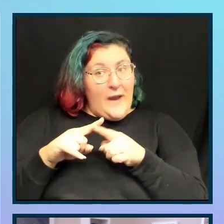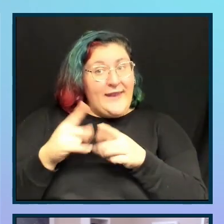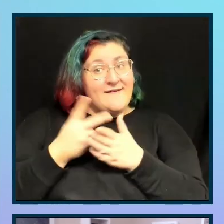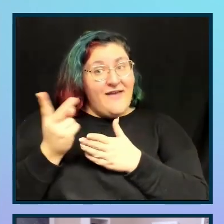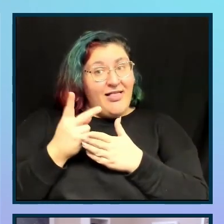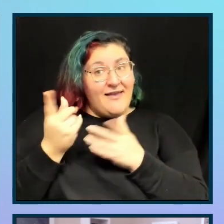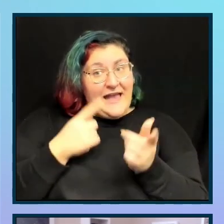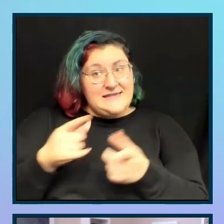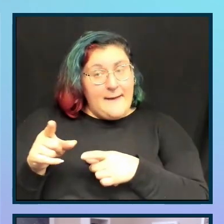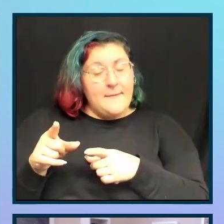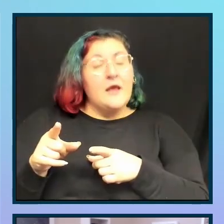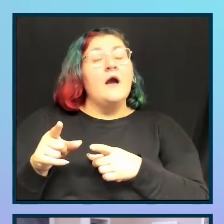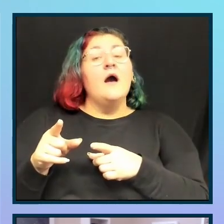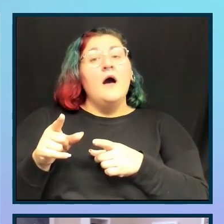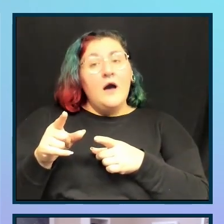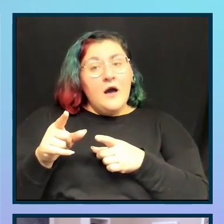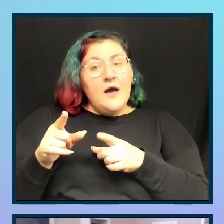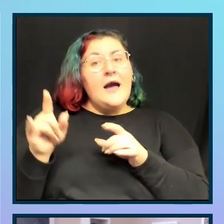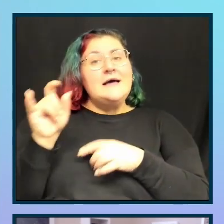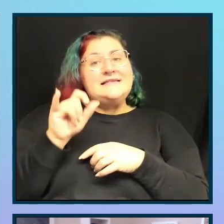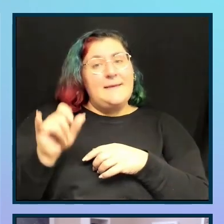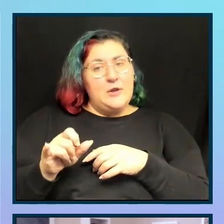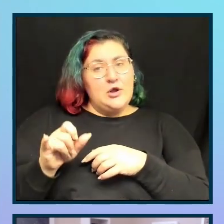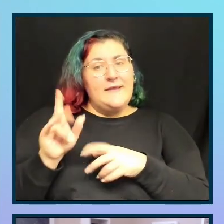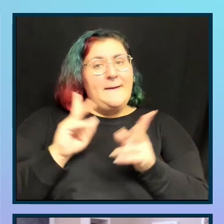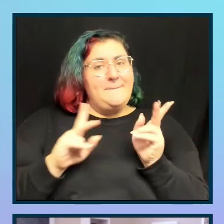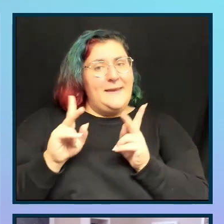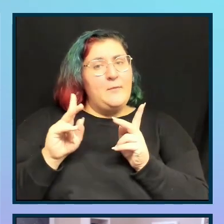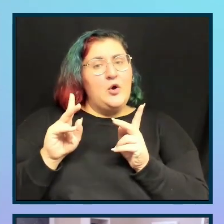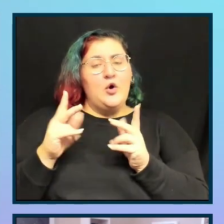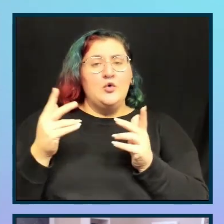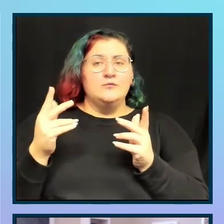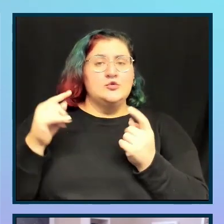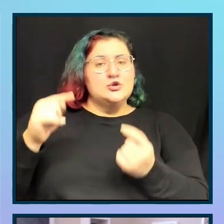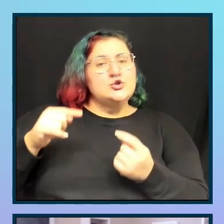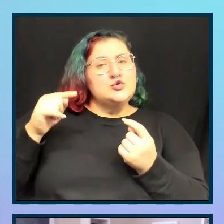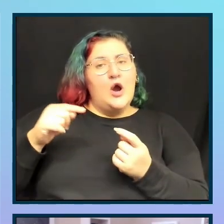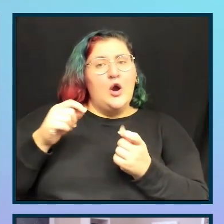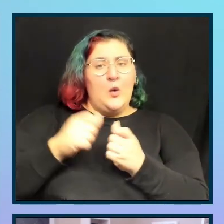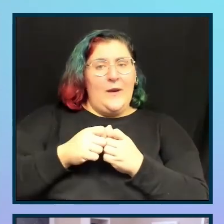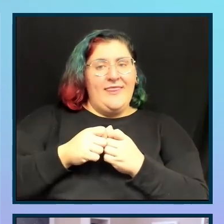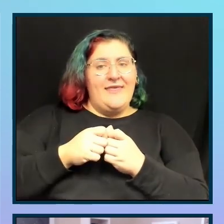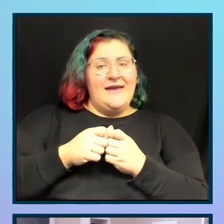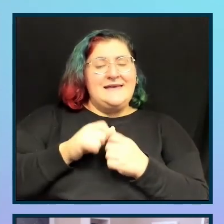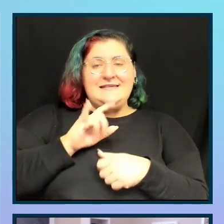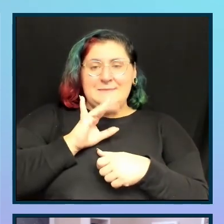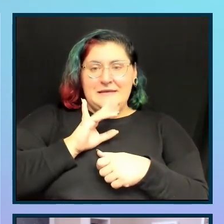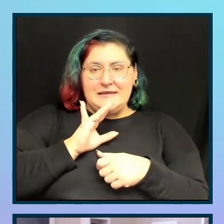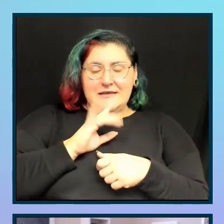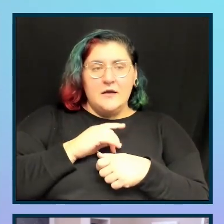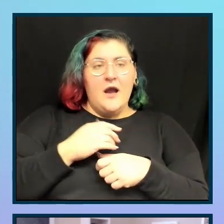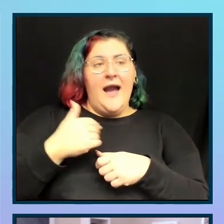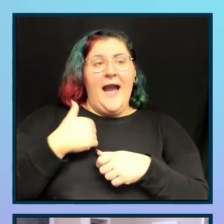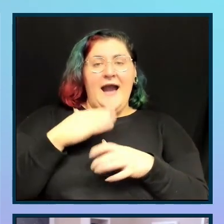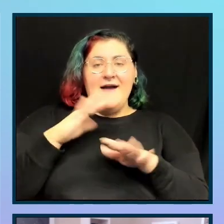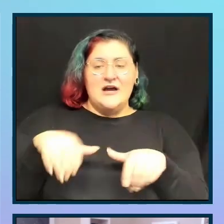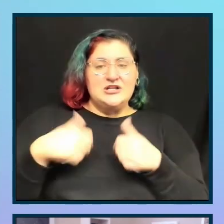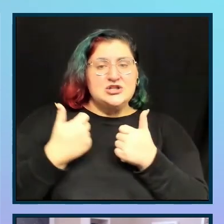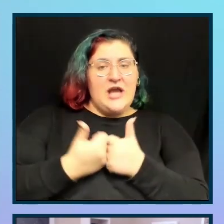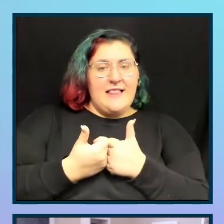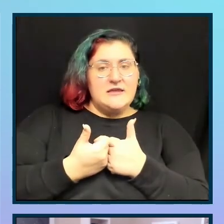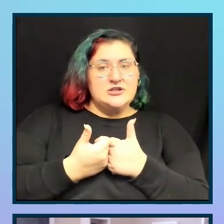Similarly, those who have difficulty speaking, who have challenges that mean that an AI system